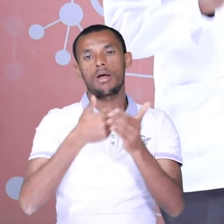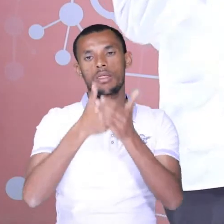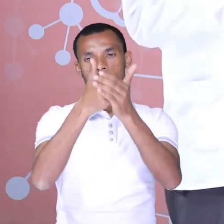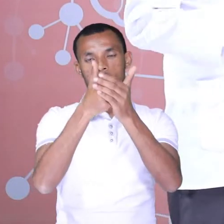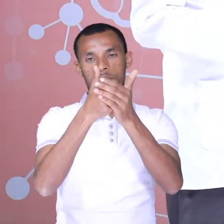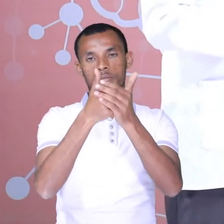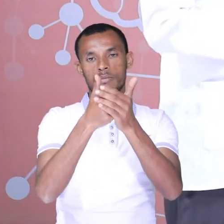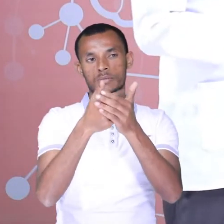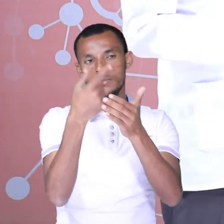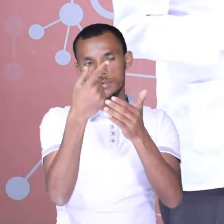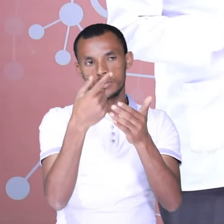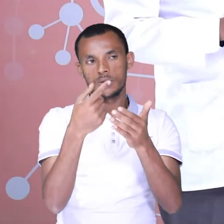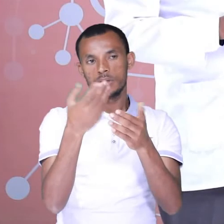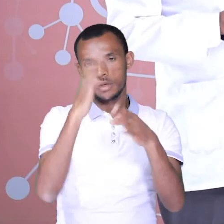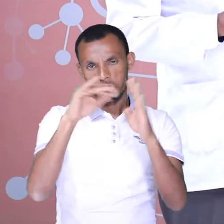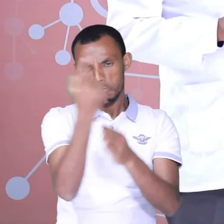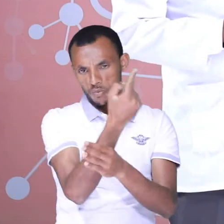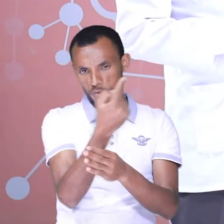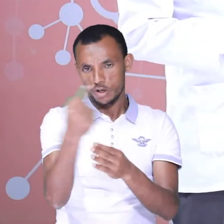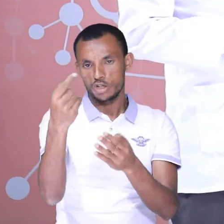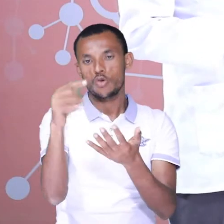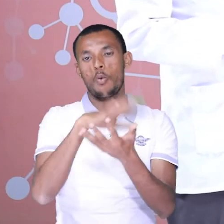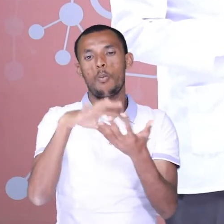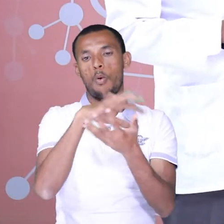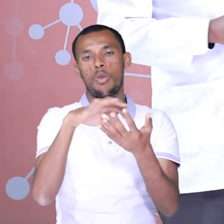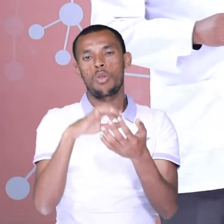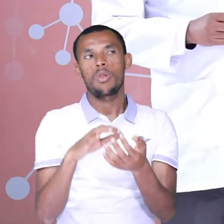or the number of elements in each compound.